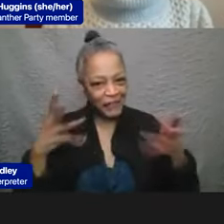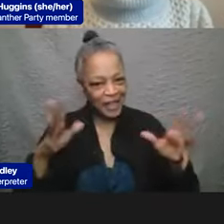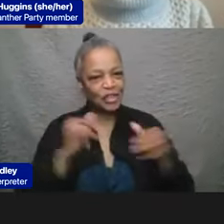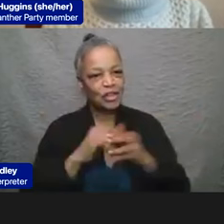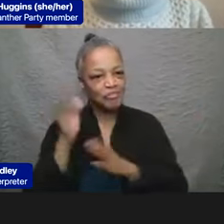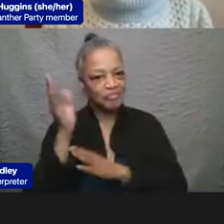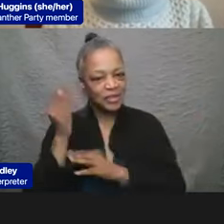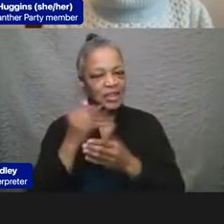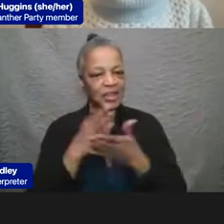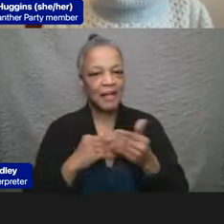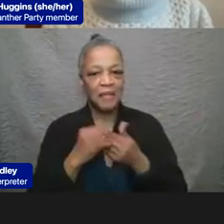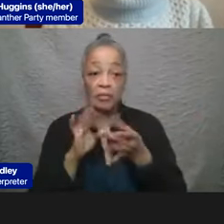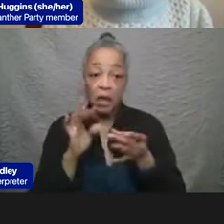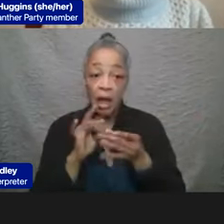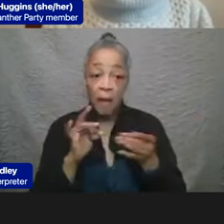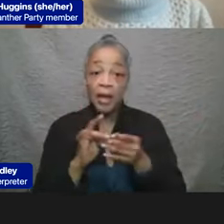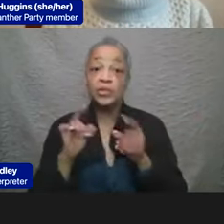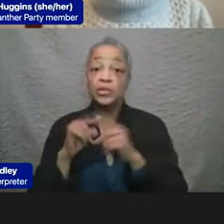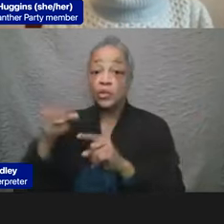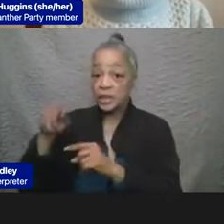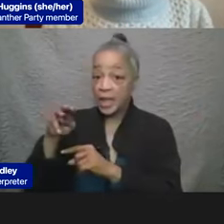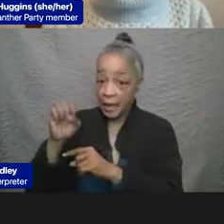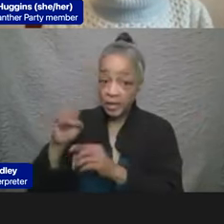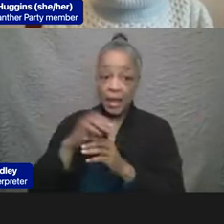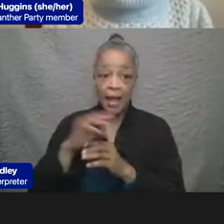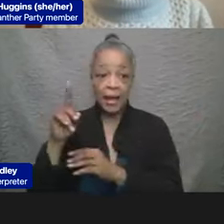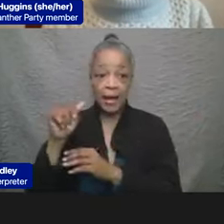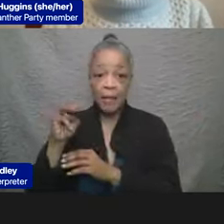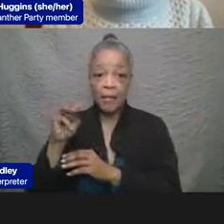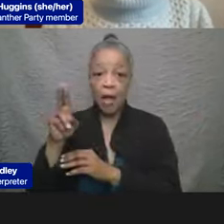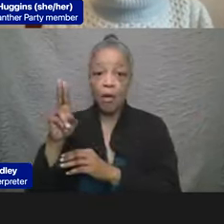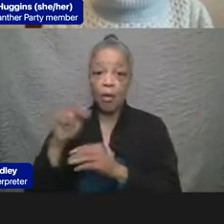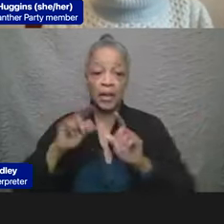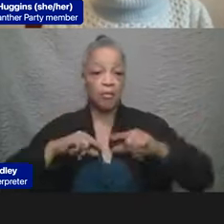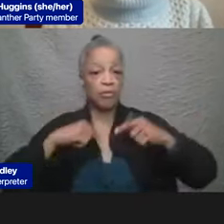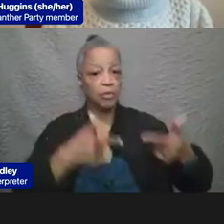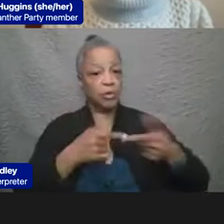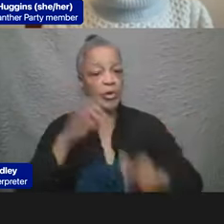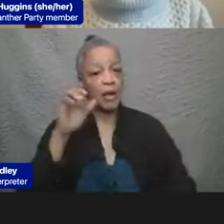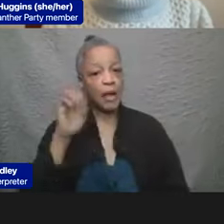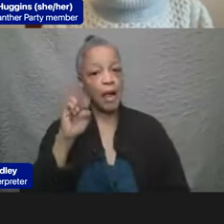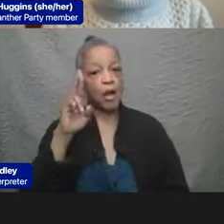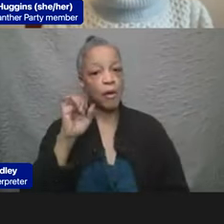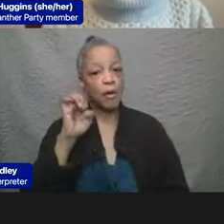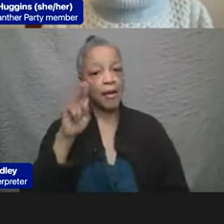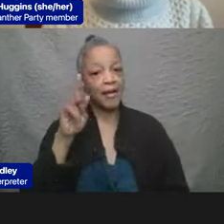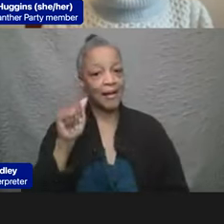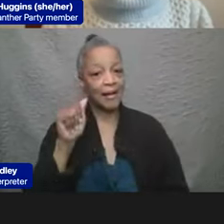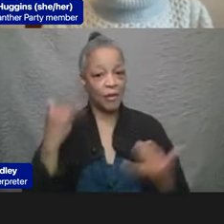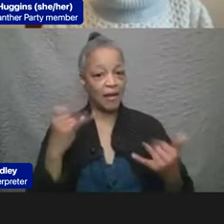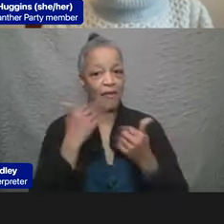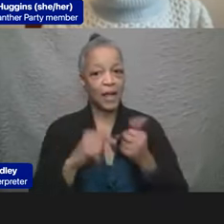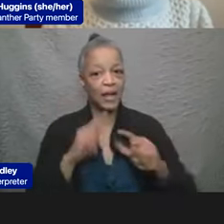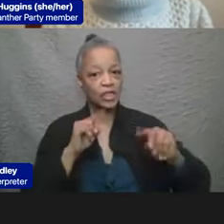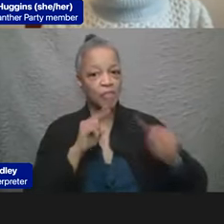of the statements by James and Kamau. But I'll turn it over to Ericka right now for any responses, and then